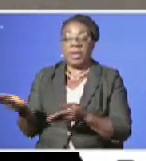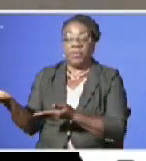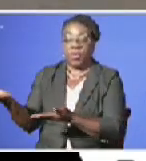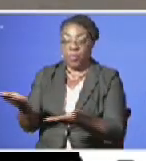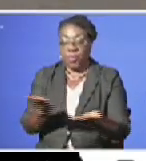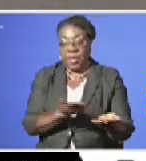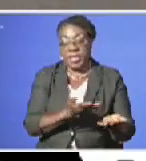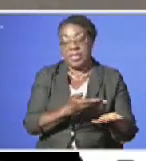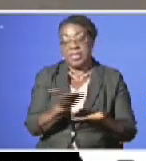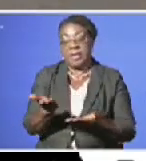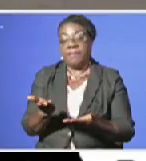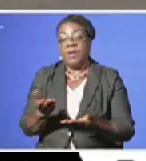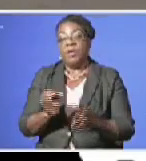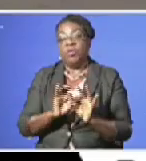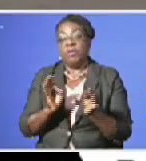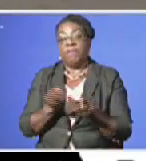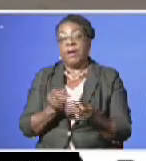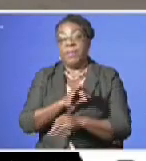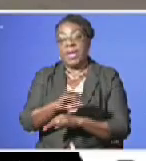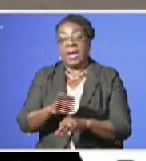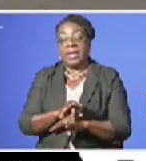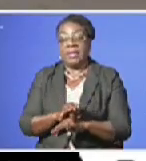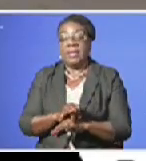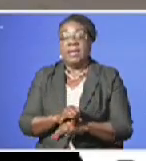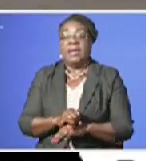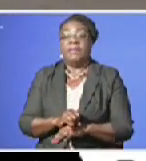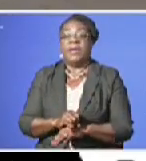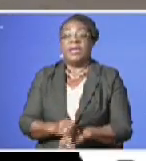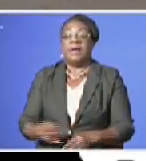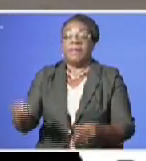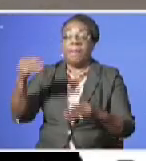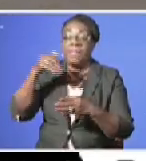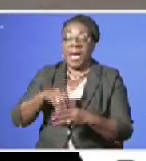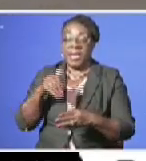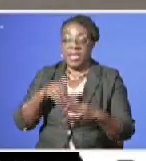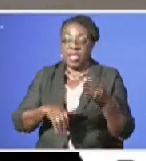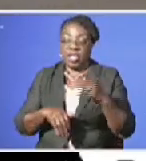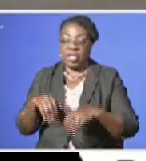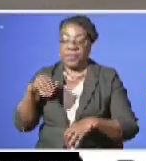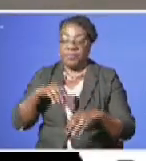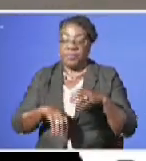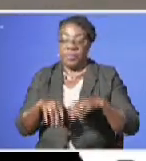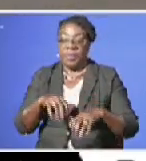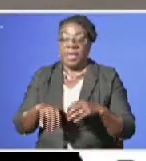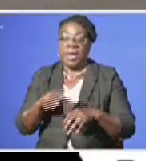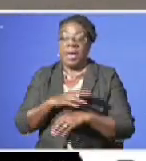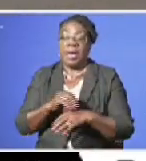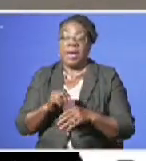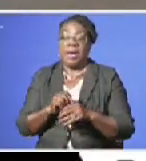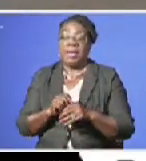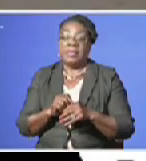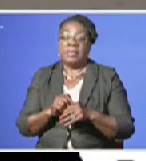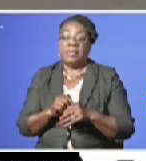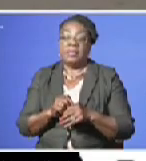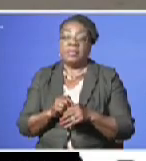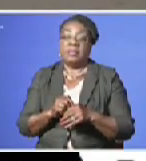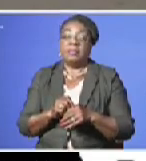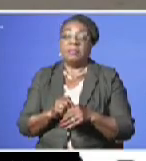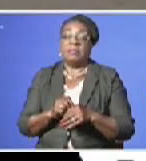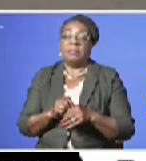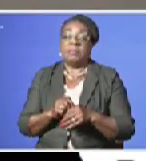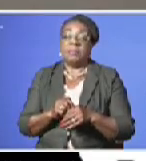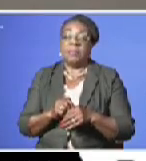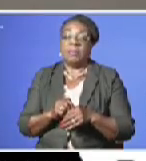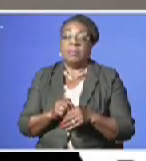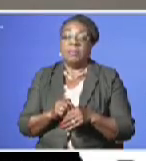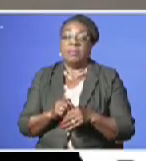to the Family Island, if they can have those stuff already packaged, because we have persons who would come here, stop to the store to get their stuff,